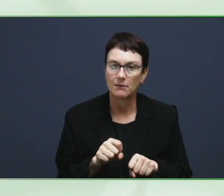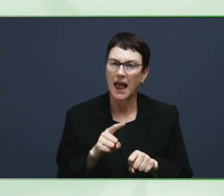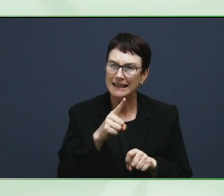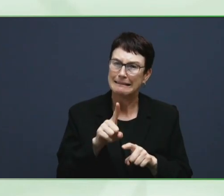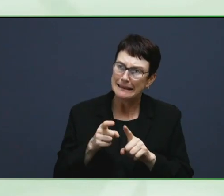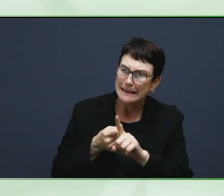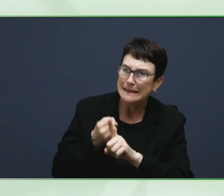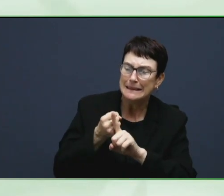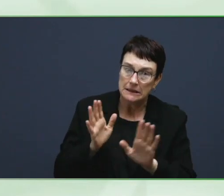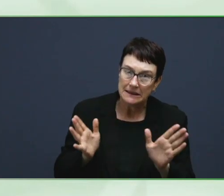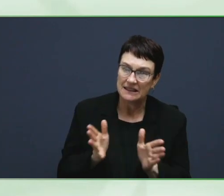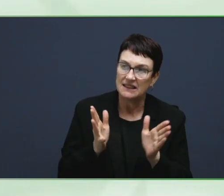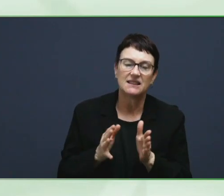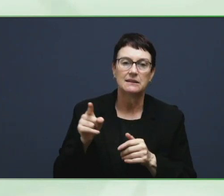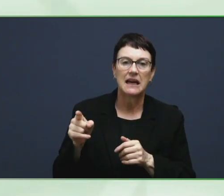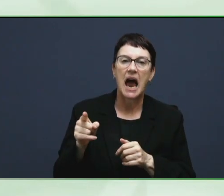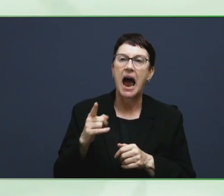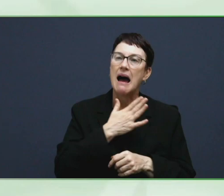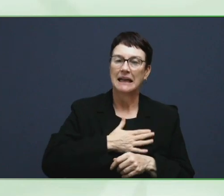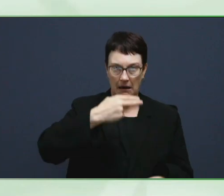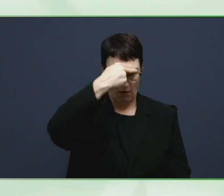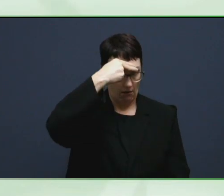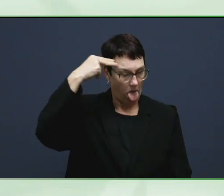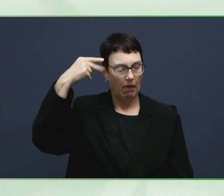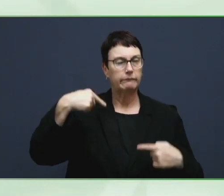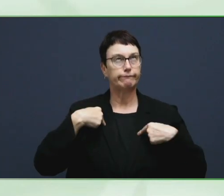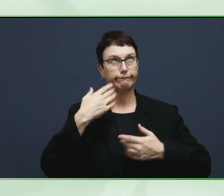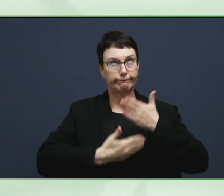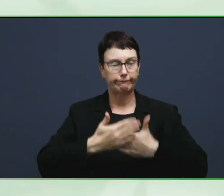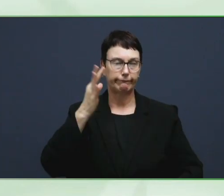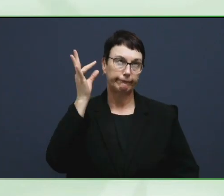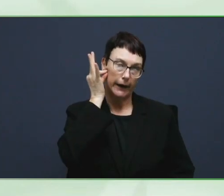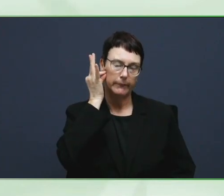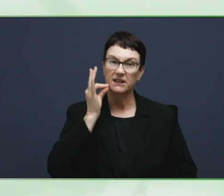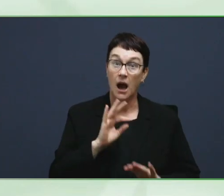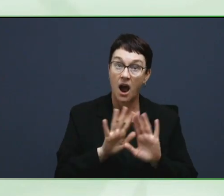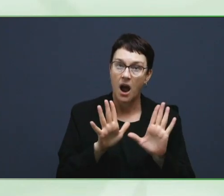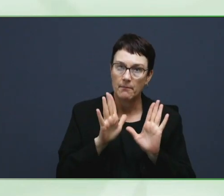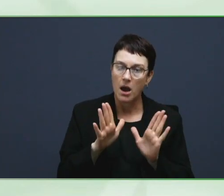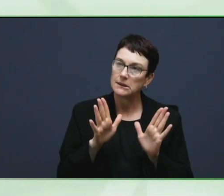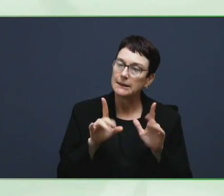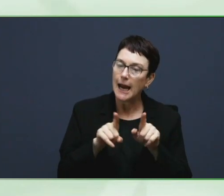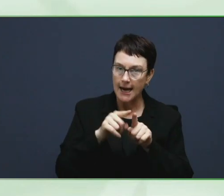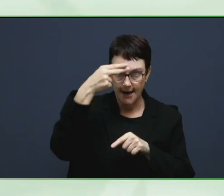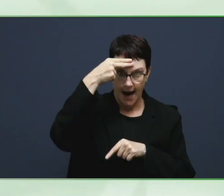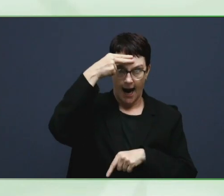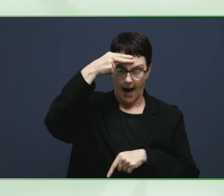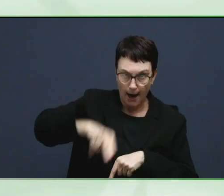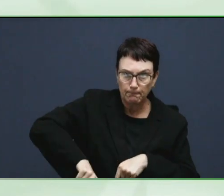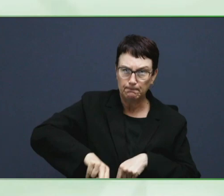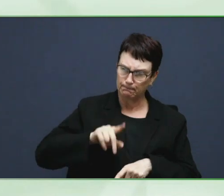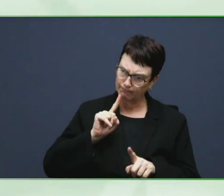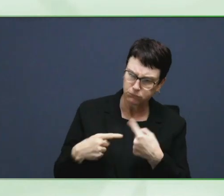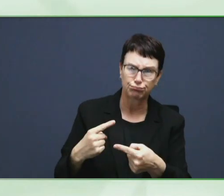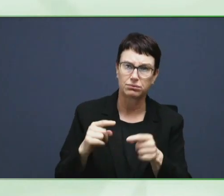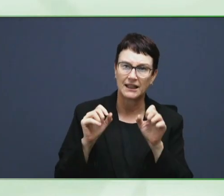stigma that comes with being a woman with a disability. And with that, Karwan, I'd like to ask you the next question. You mentioned there's a